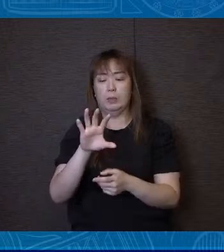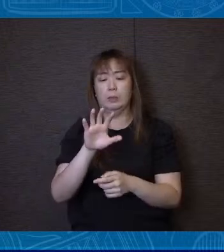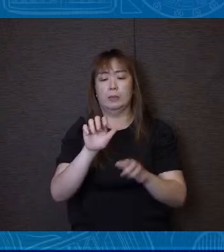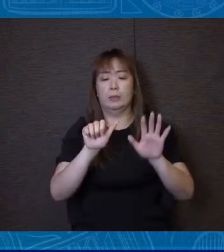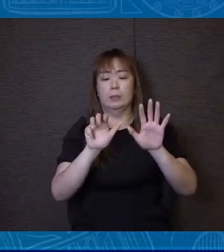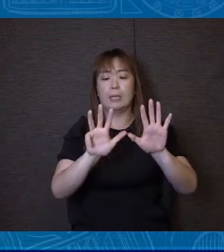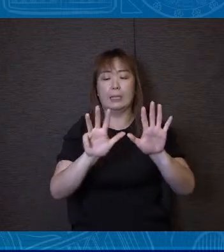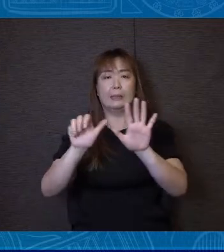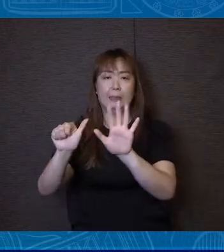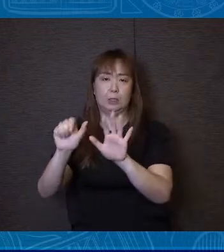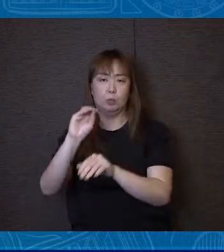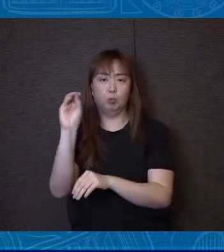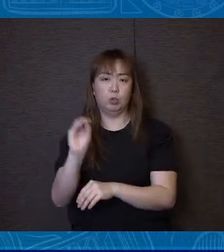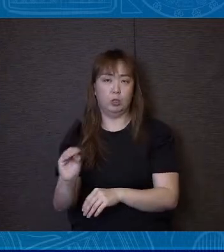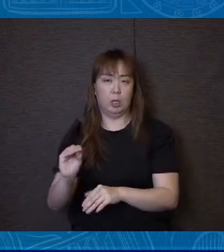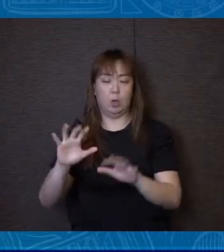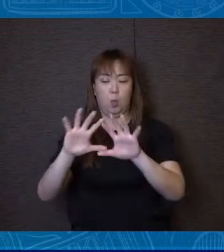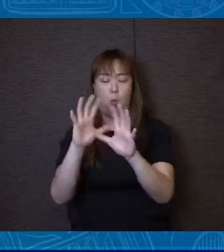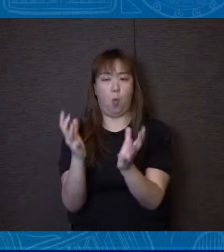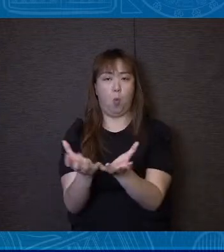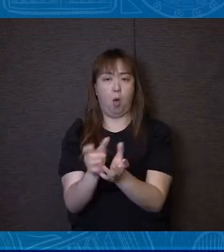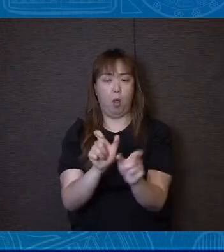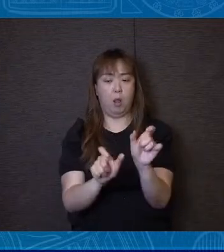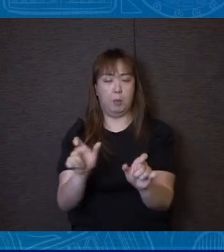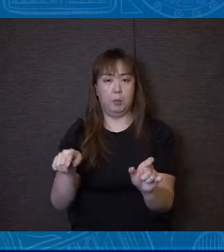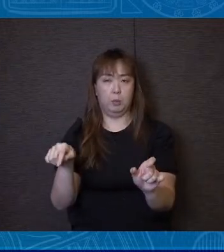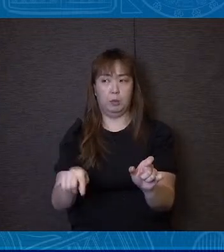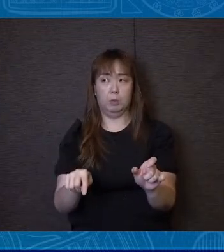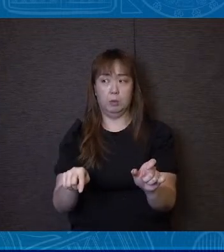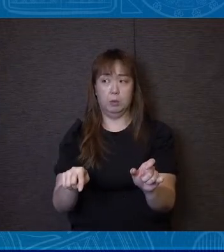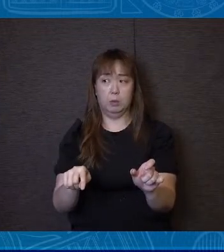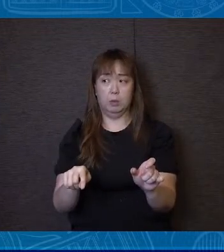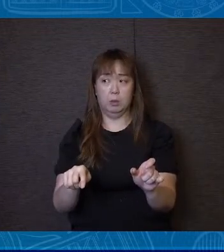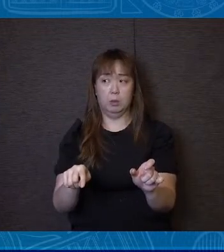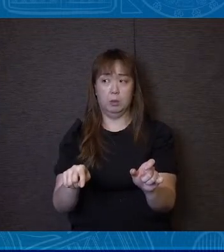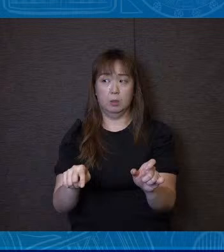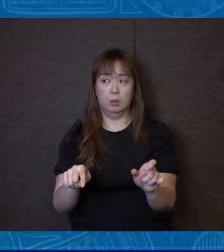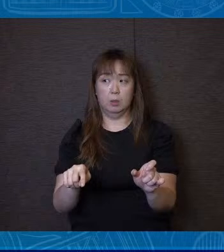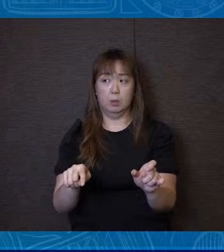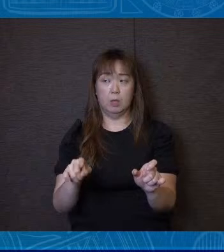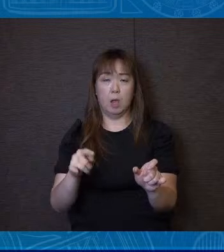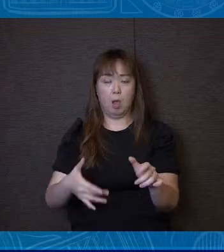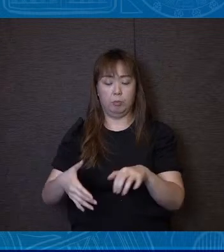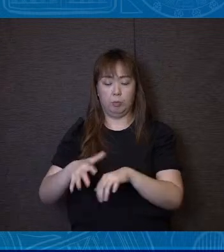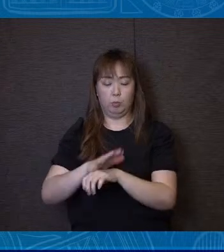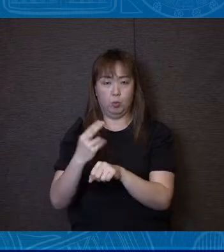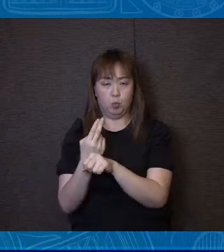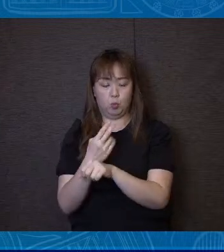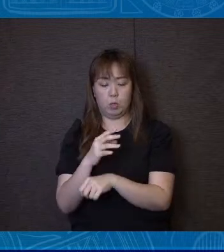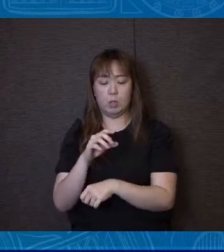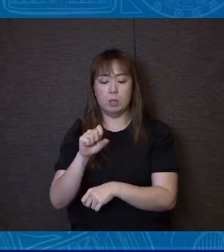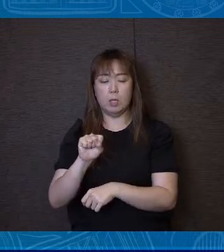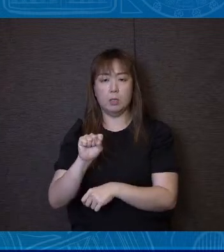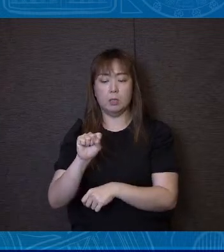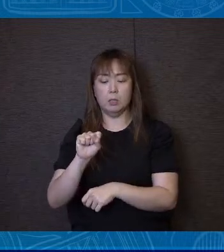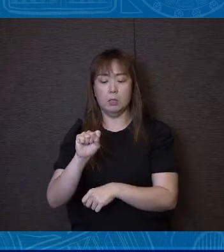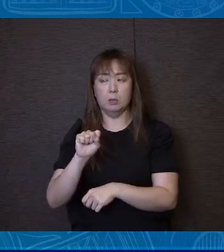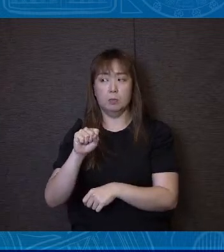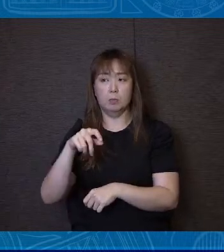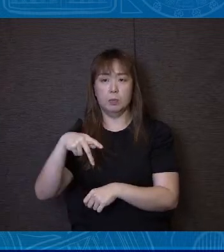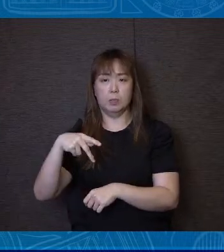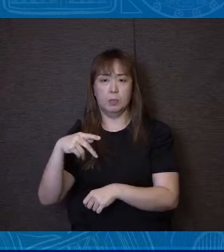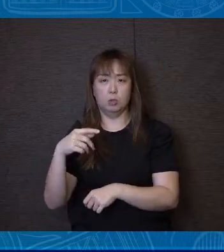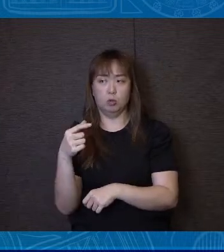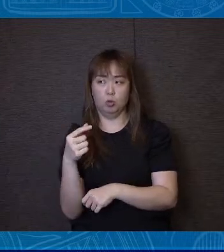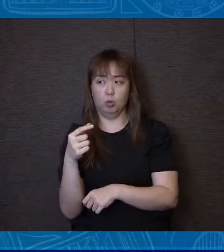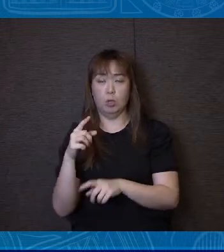of the world population is covered by at least a 3G or a 4G signal, but